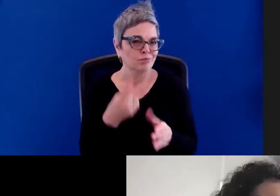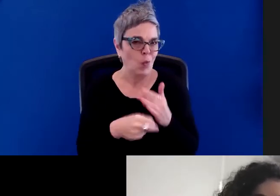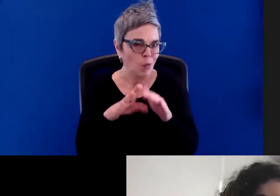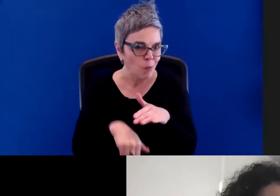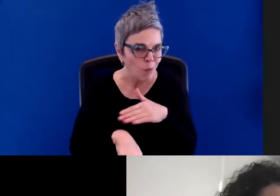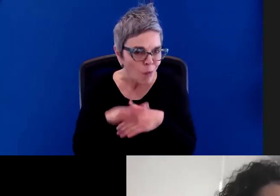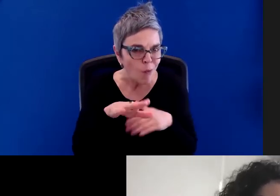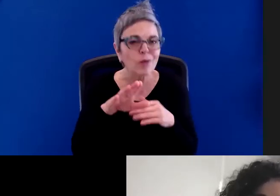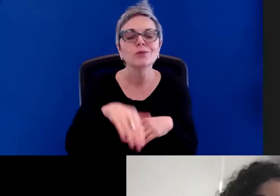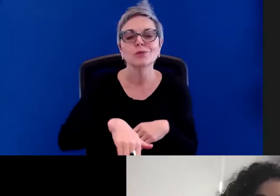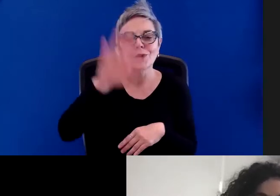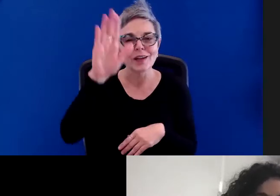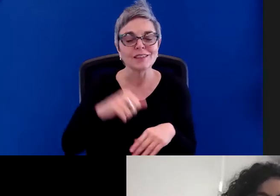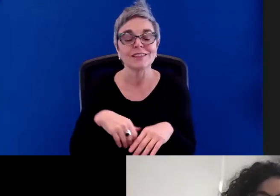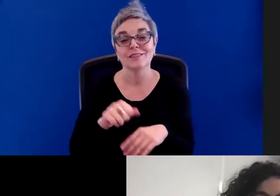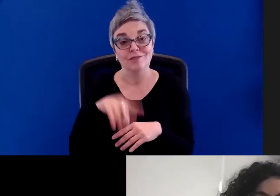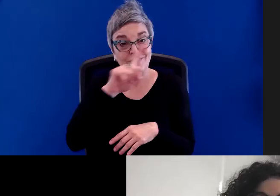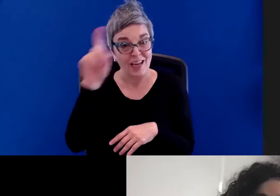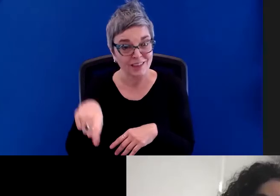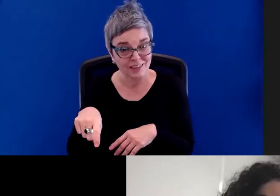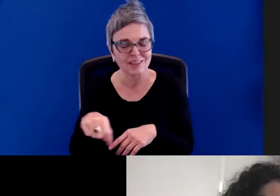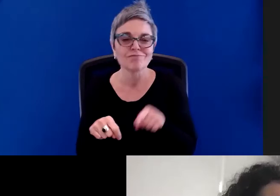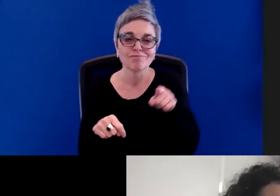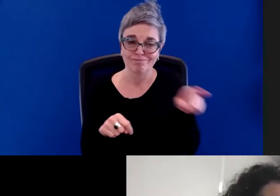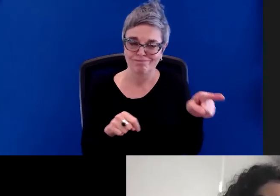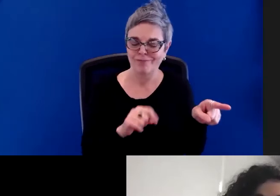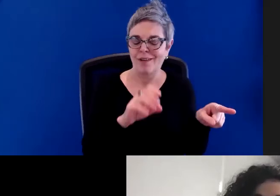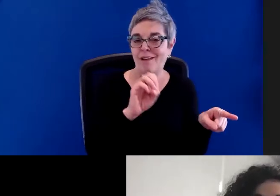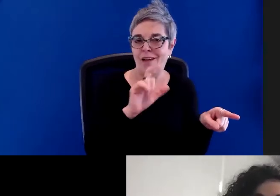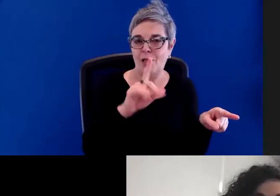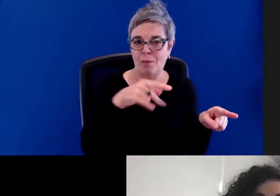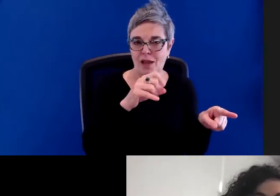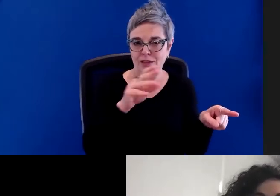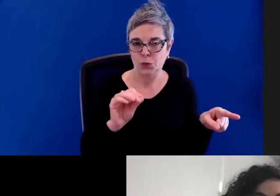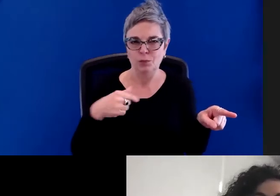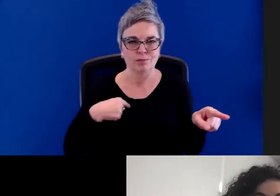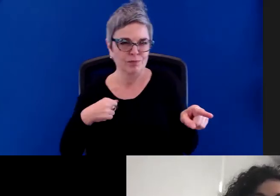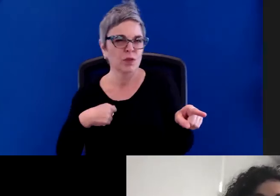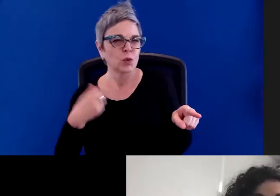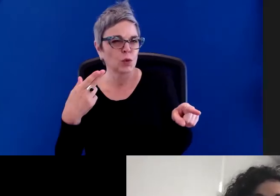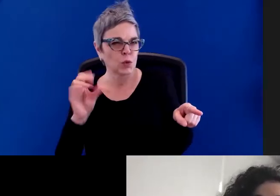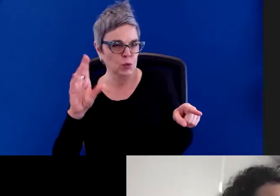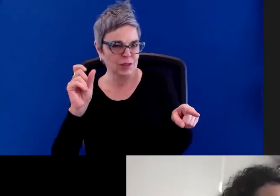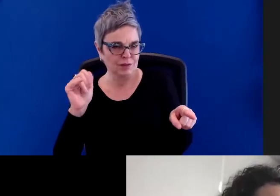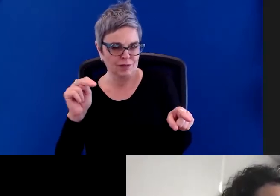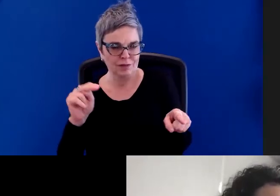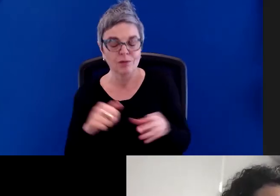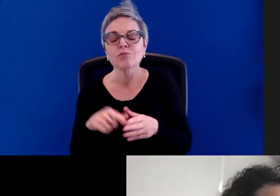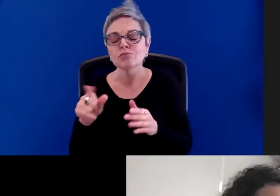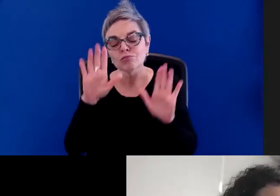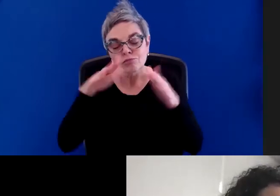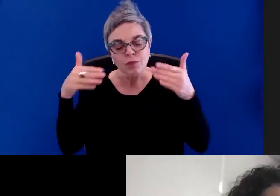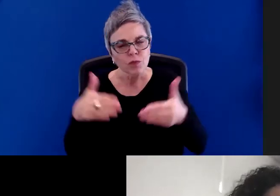El Paso, myself in Houston. So much of our work actually originated in exploring reproductive